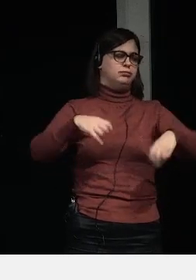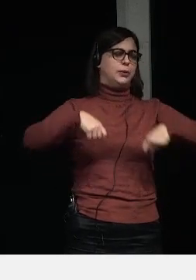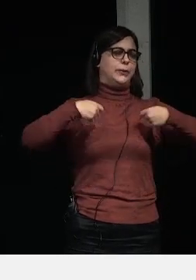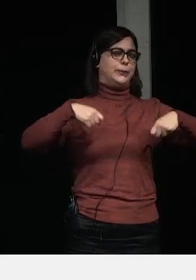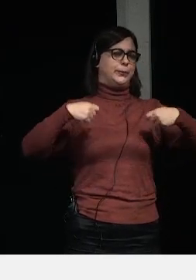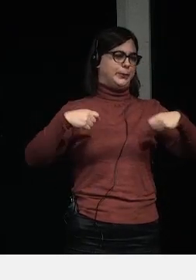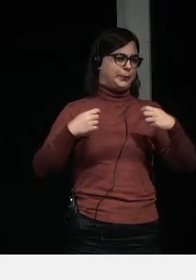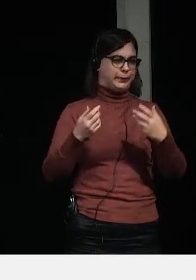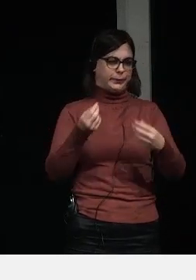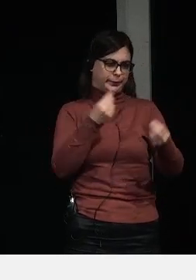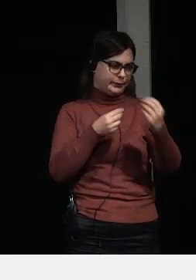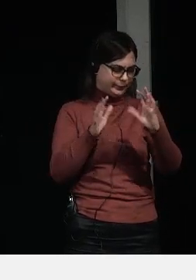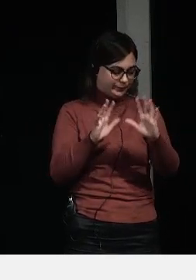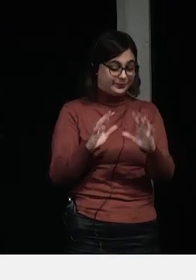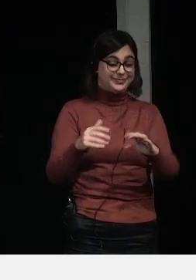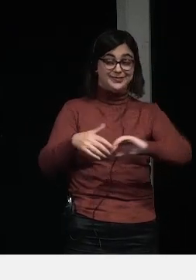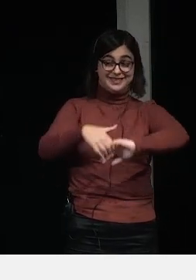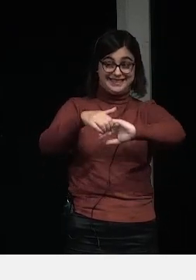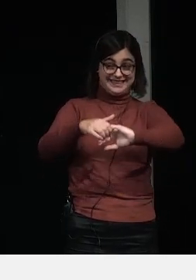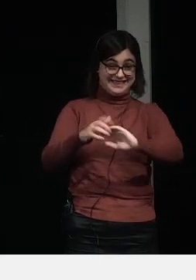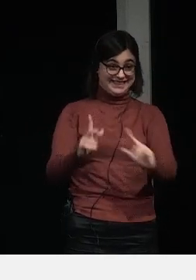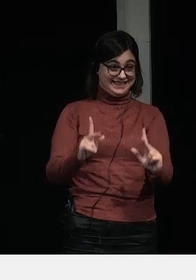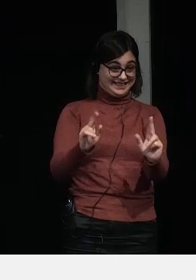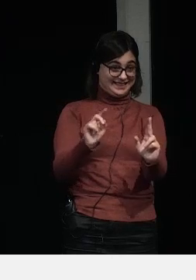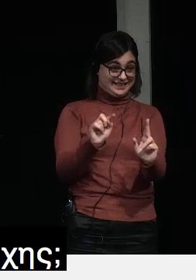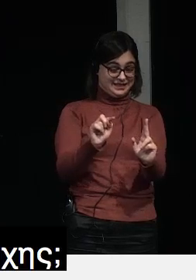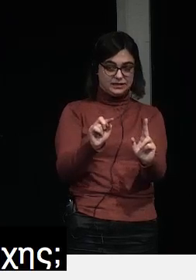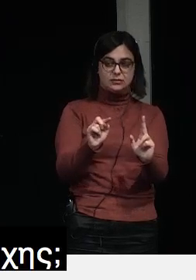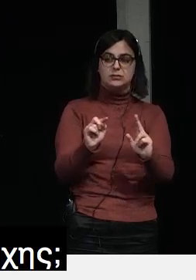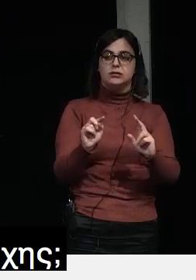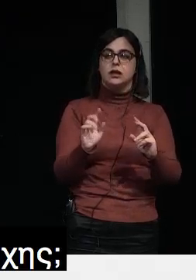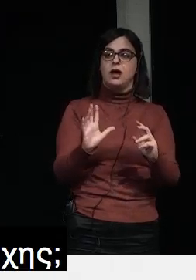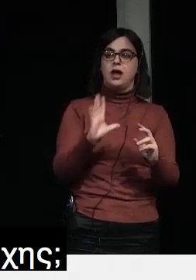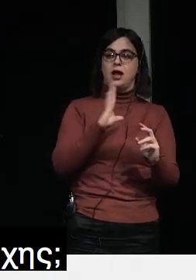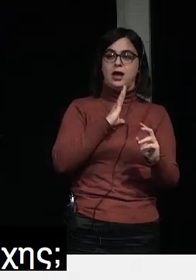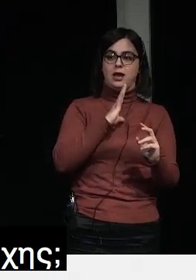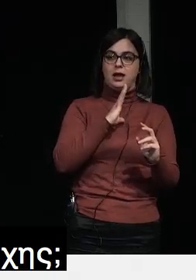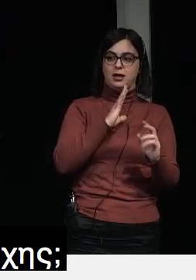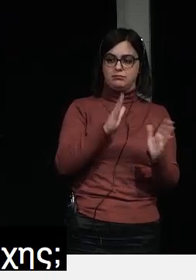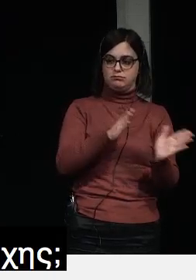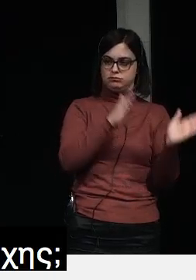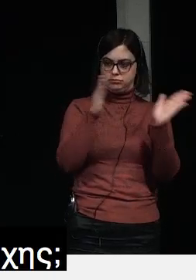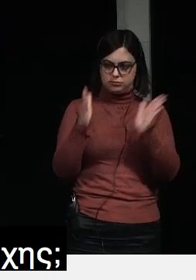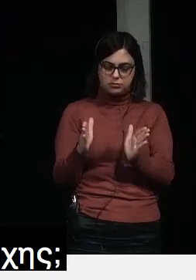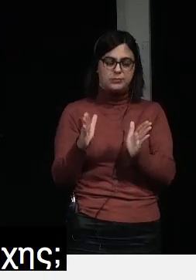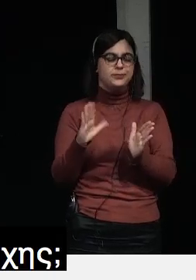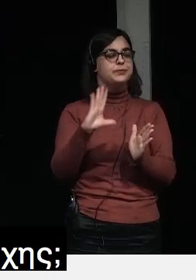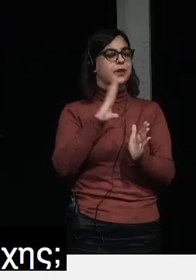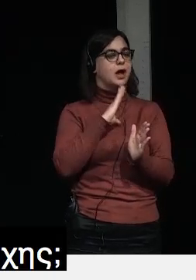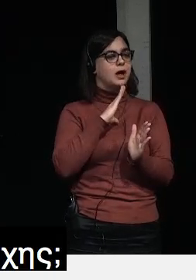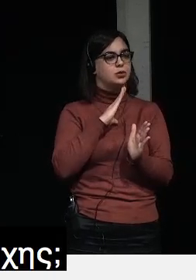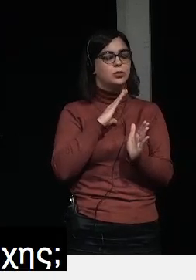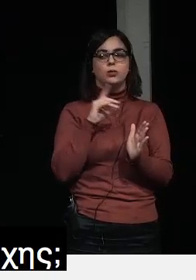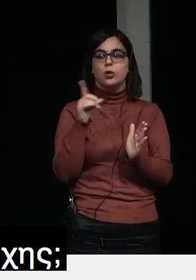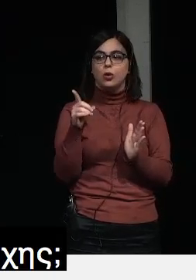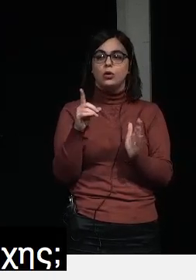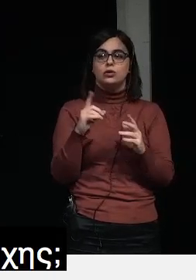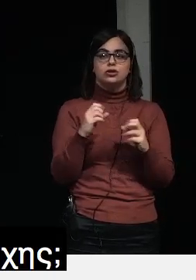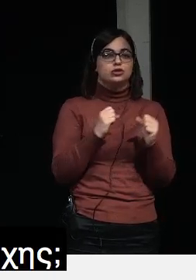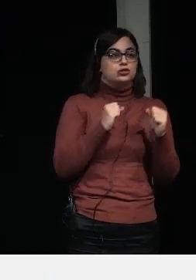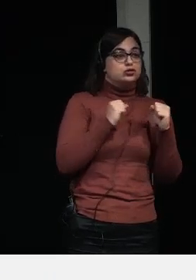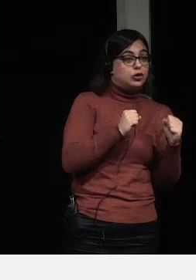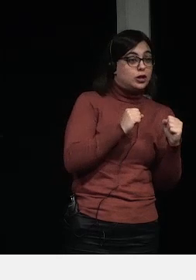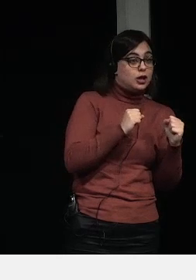It unites opposites and anticipates peace. Or should we work on the marble head of Sibelior Tiki?